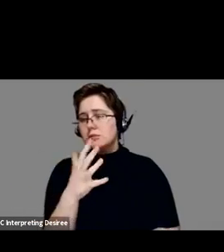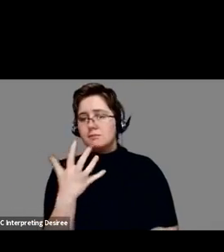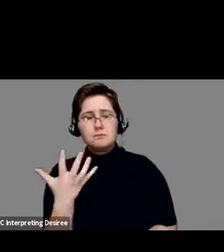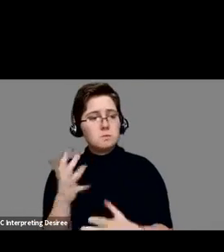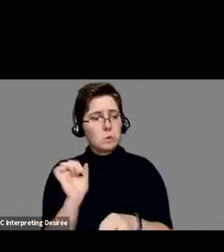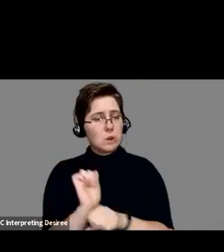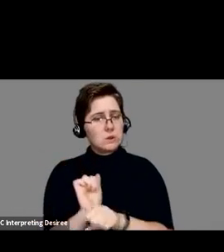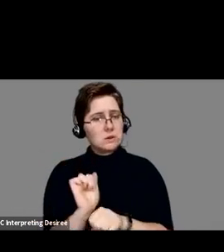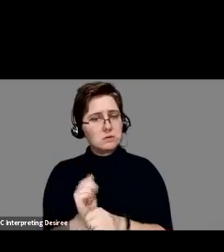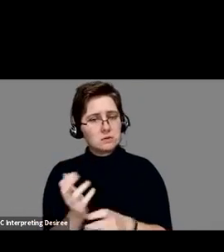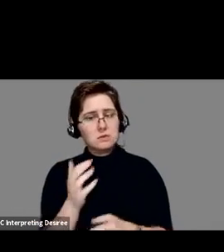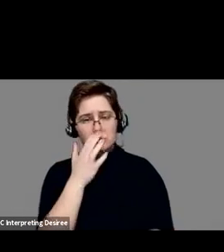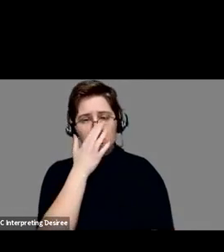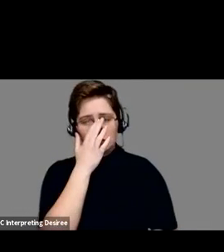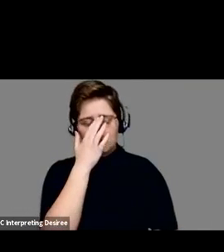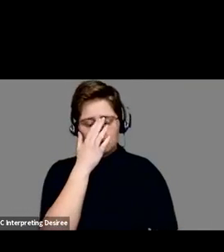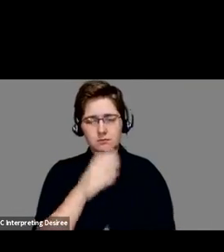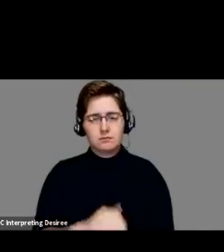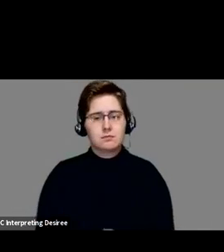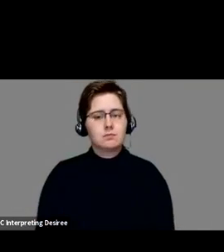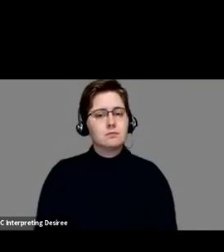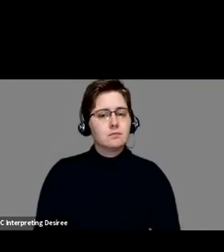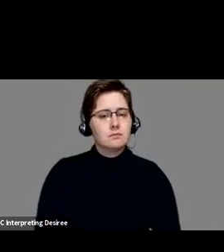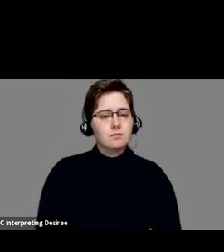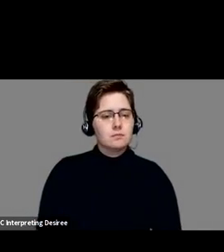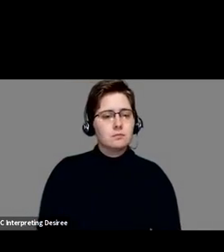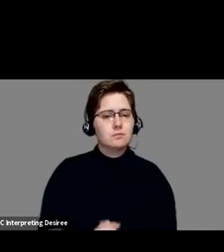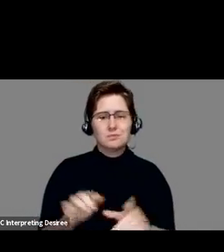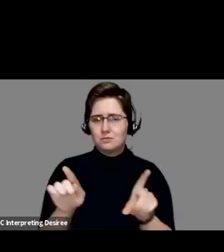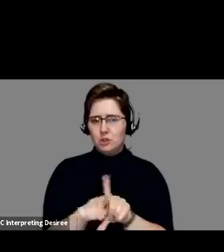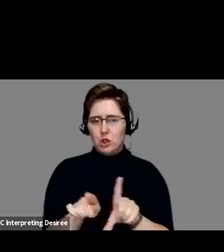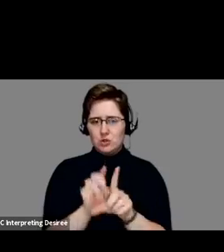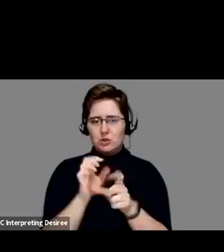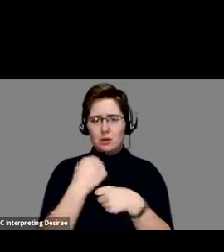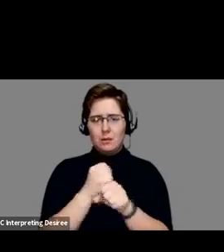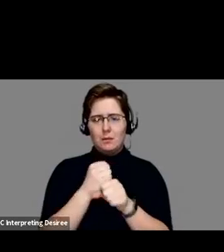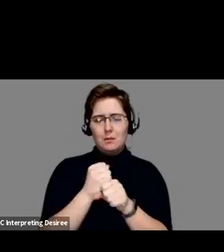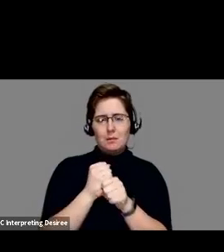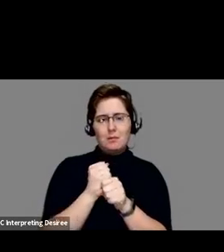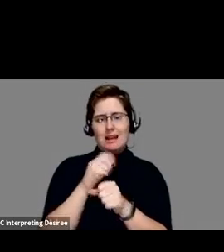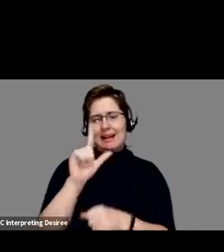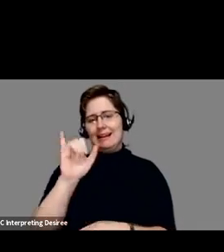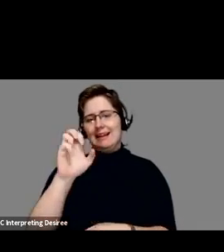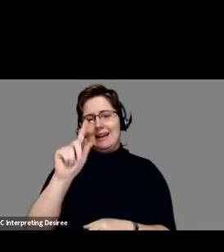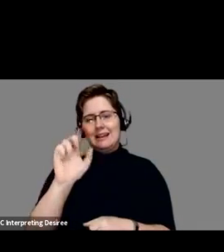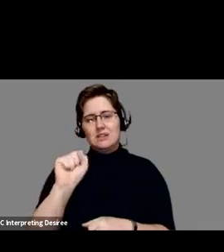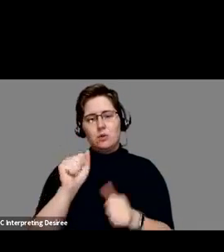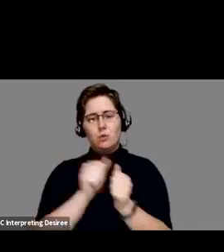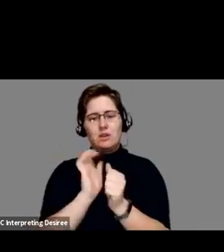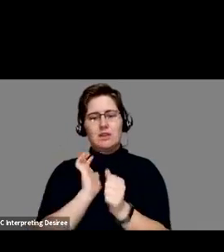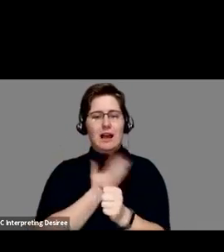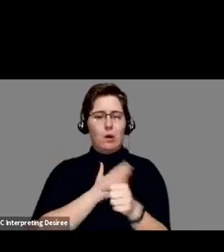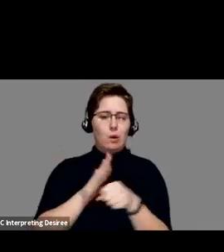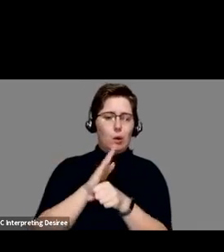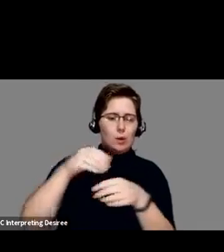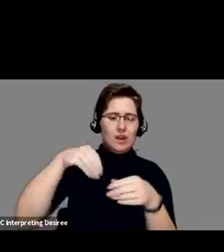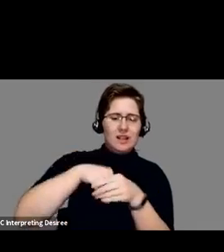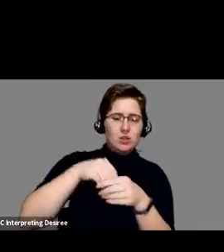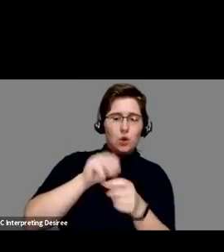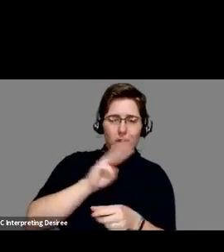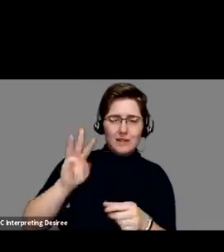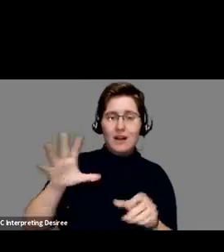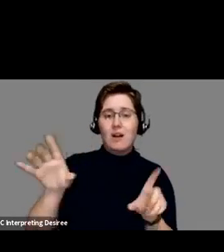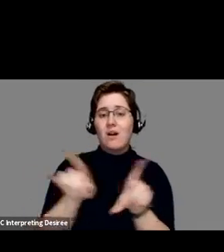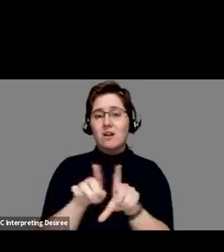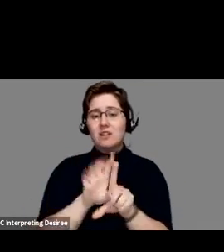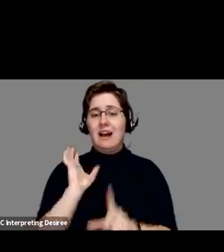work that they do. We've also created links within our intranet, so our local internal webpage as well as our